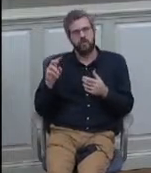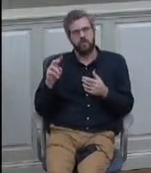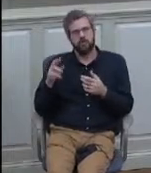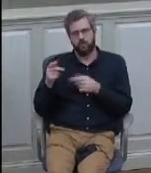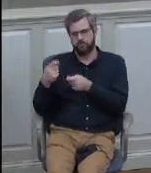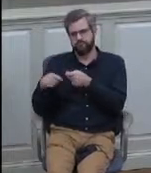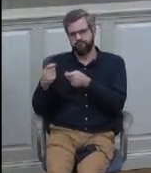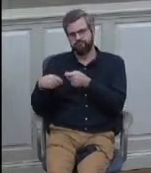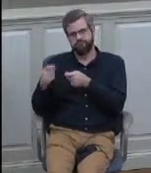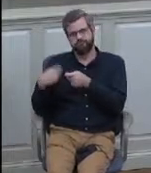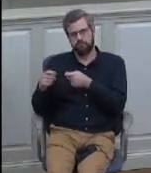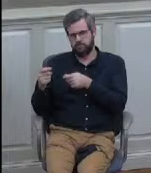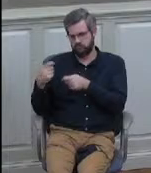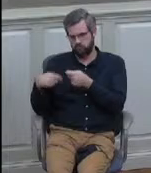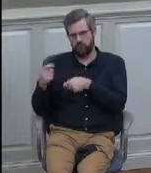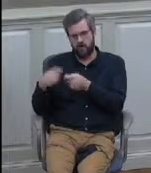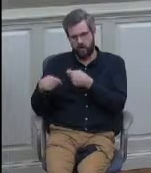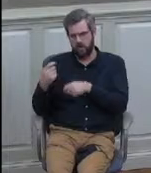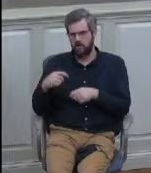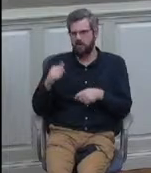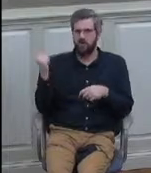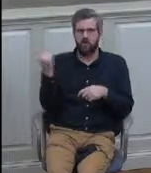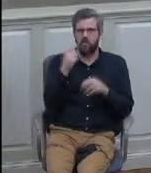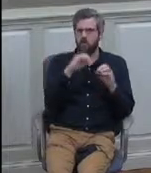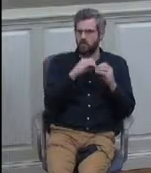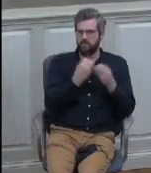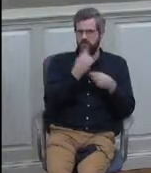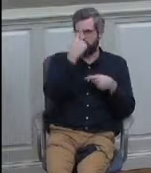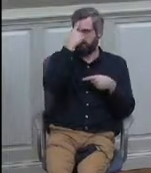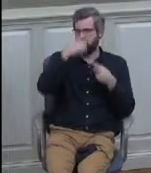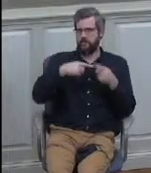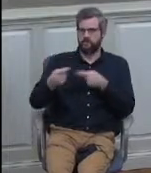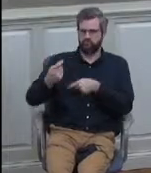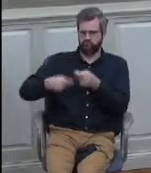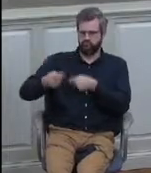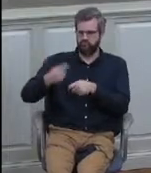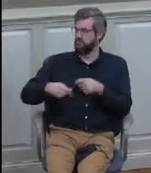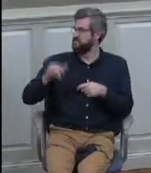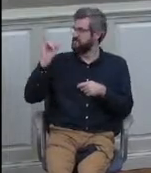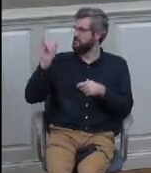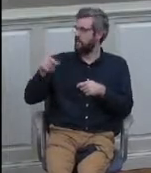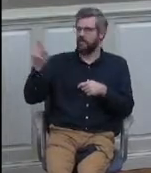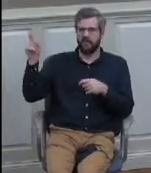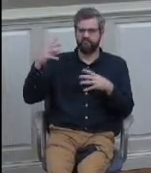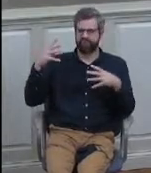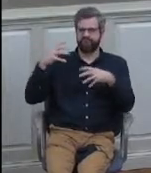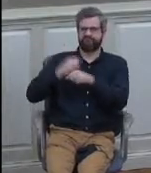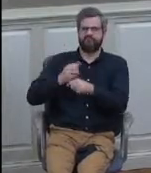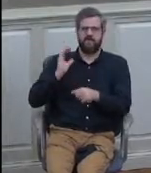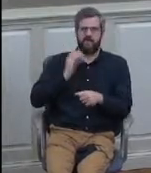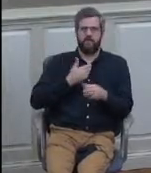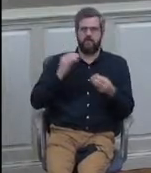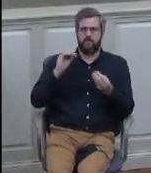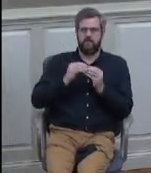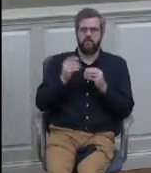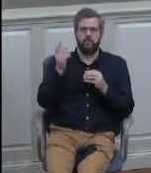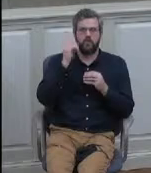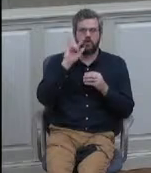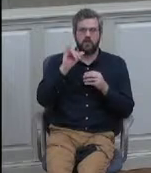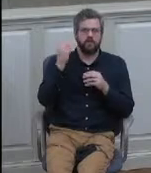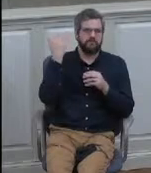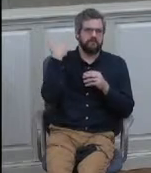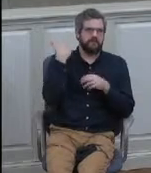is always on any organization's mind. This is just a synopsis of what our turnover looked like in